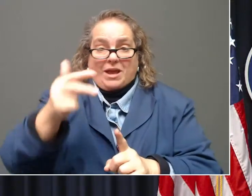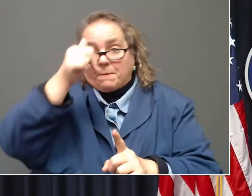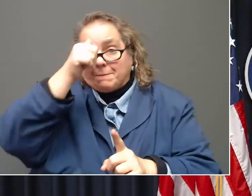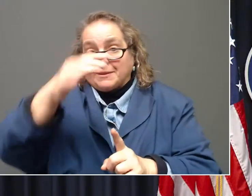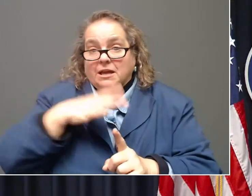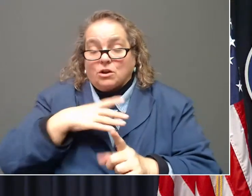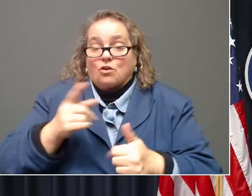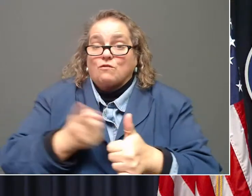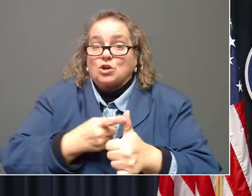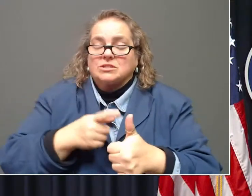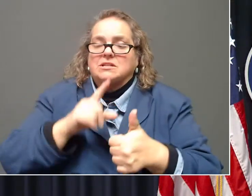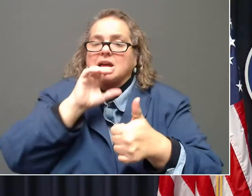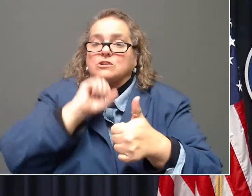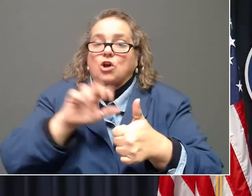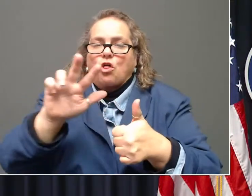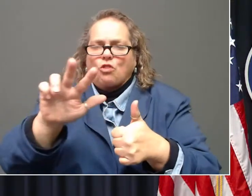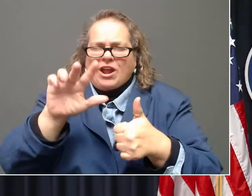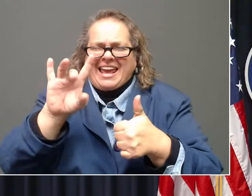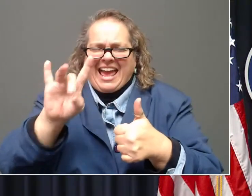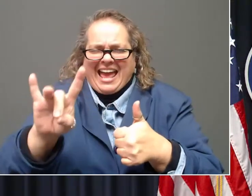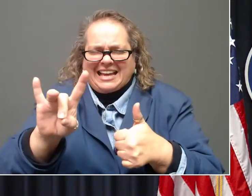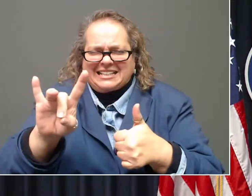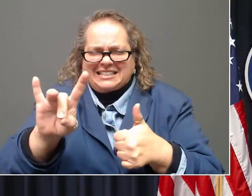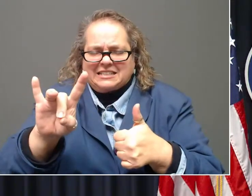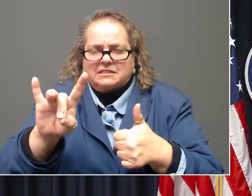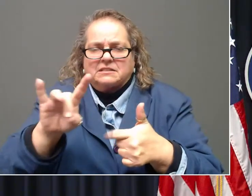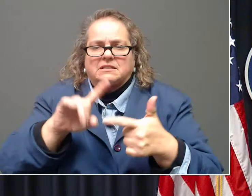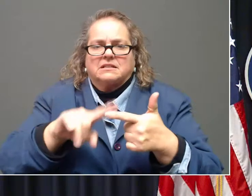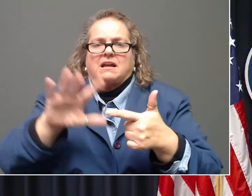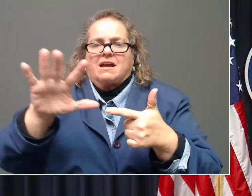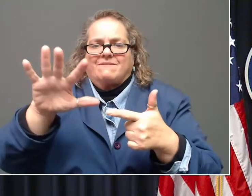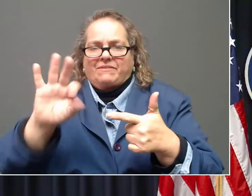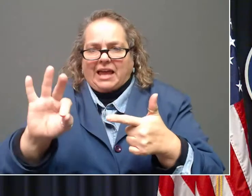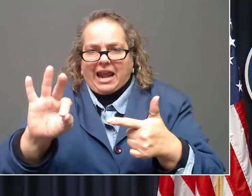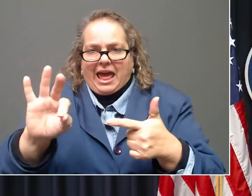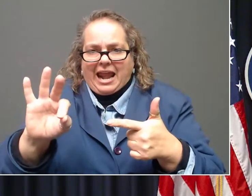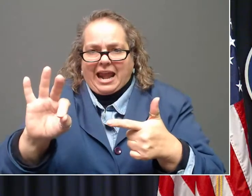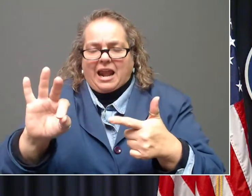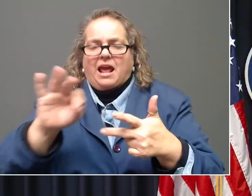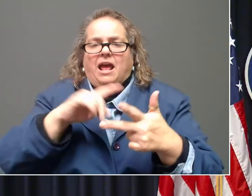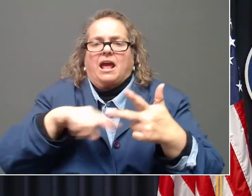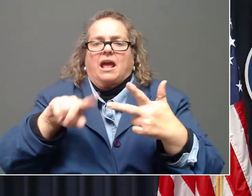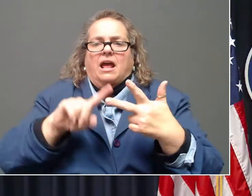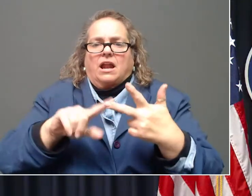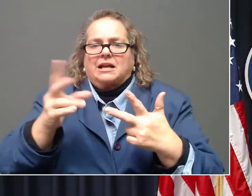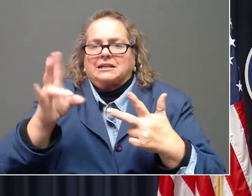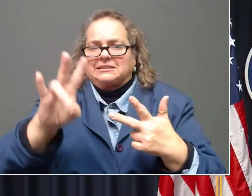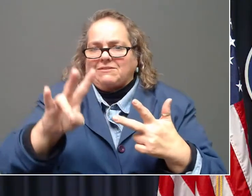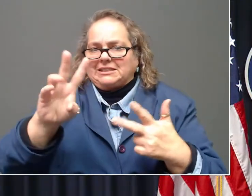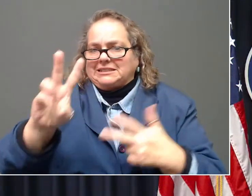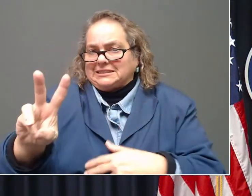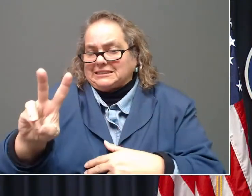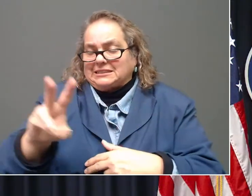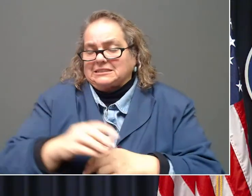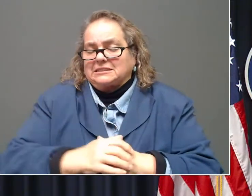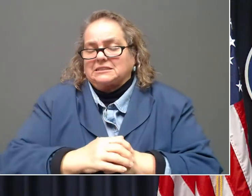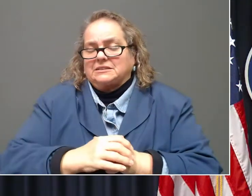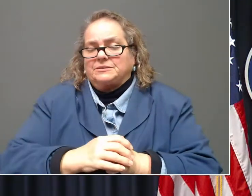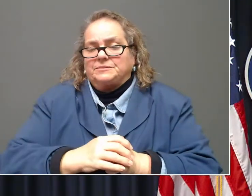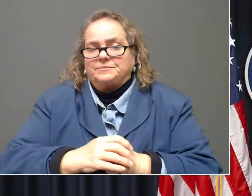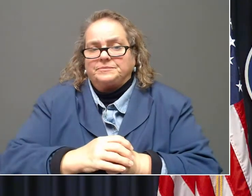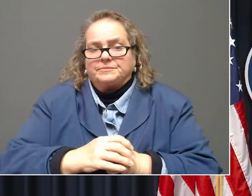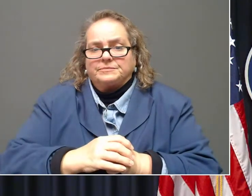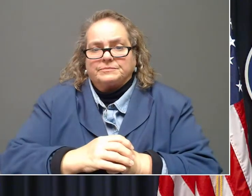86. In Franklin County, 2 women, ages 84 and 94. In Gallatin County,